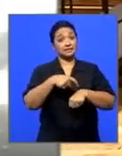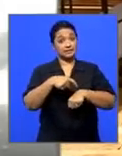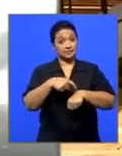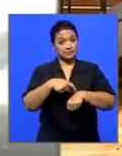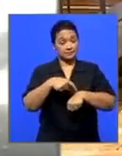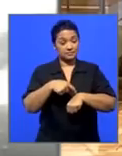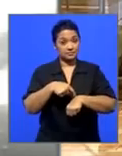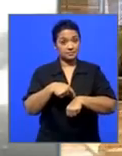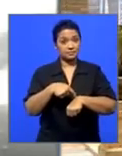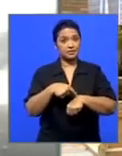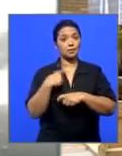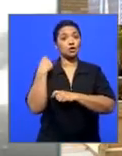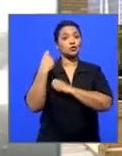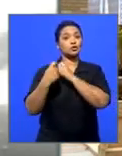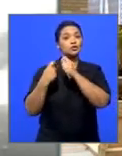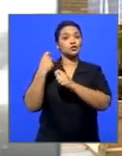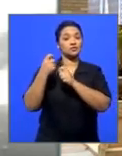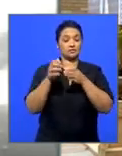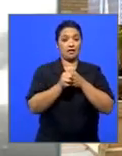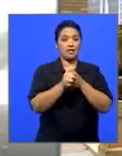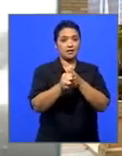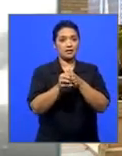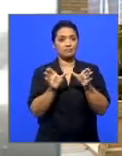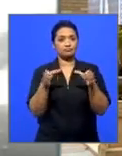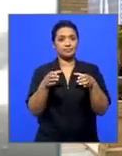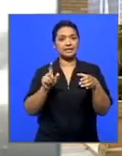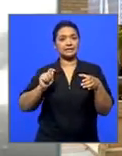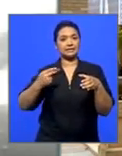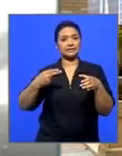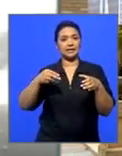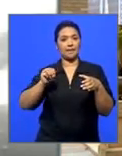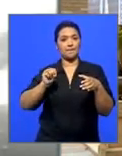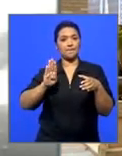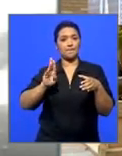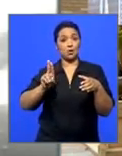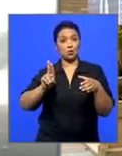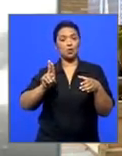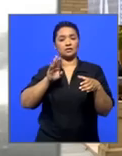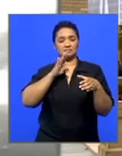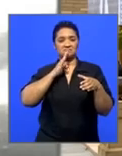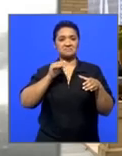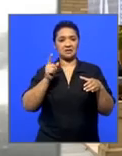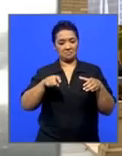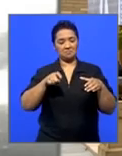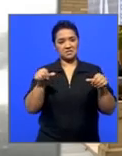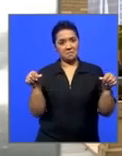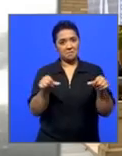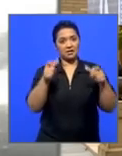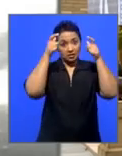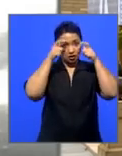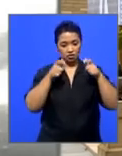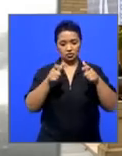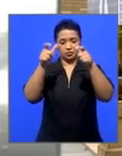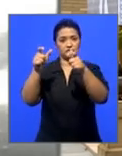the traditional leaders of Abatembu then had to restore the